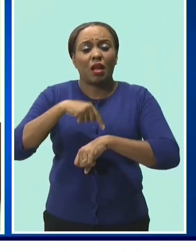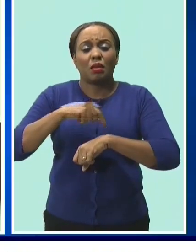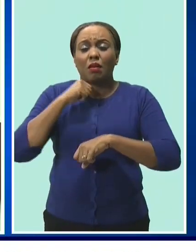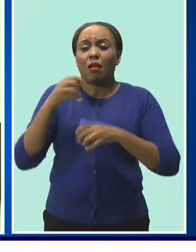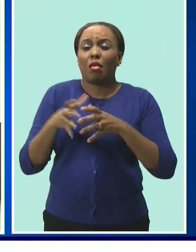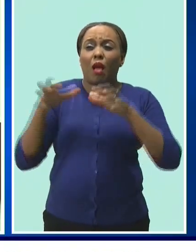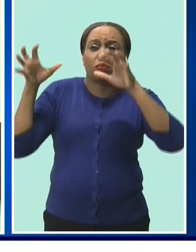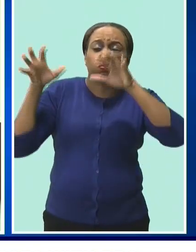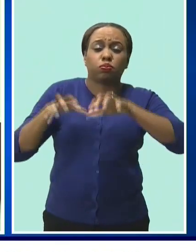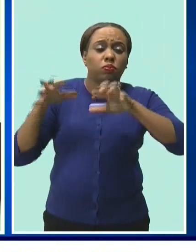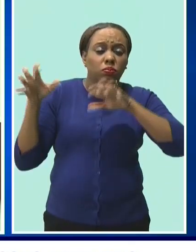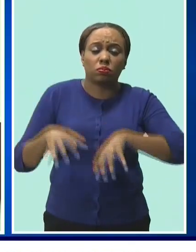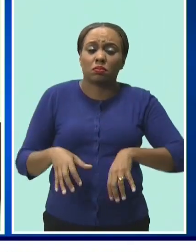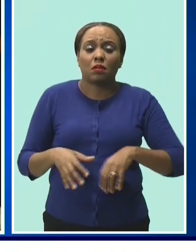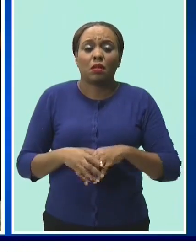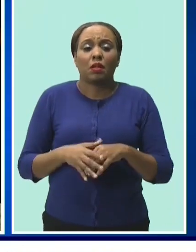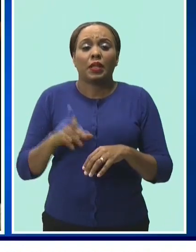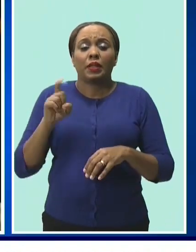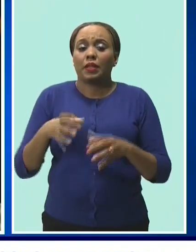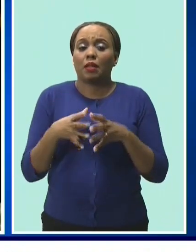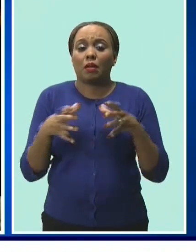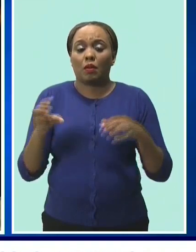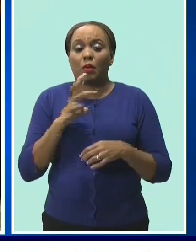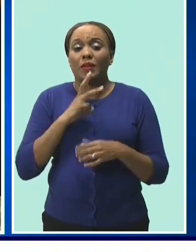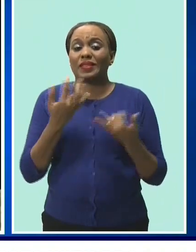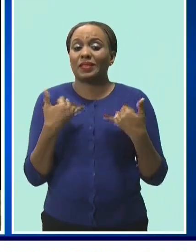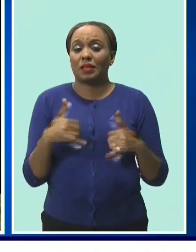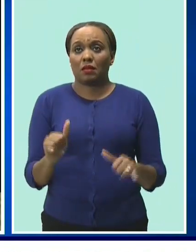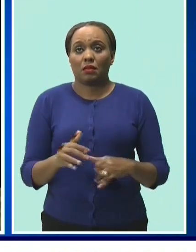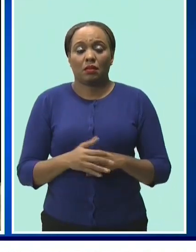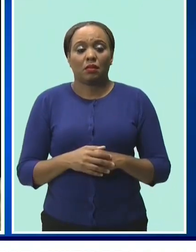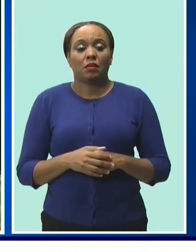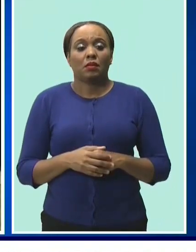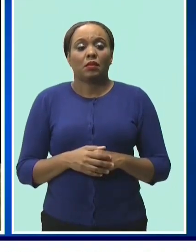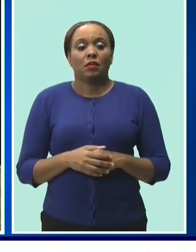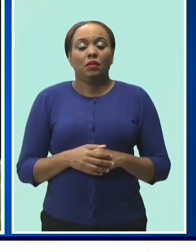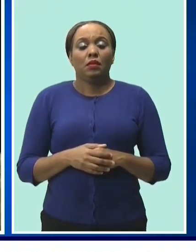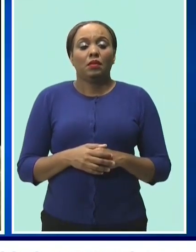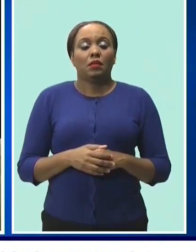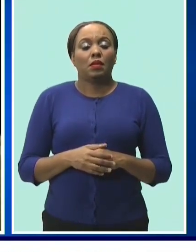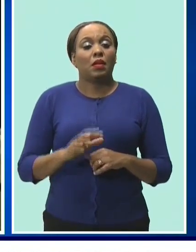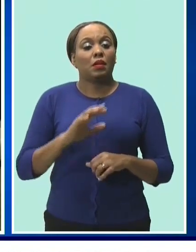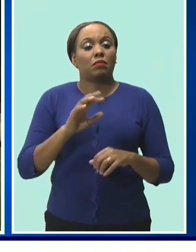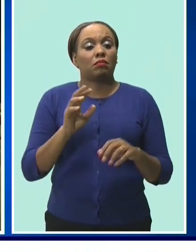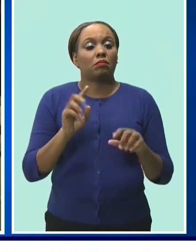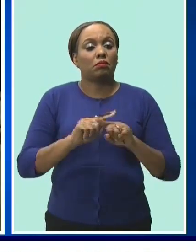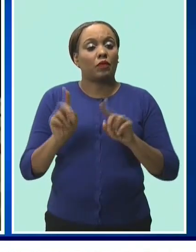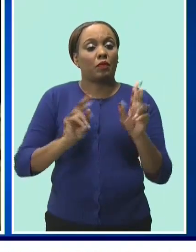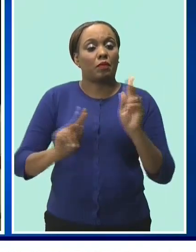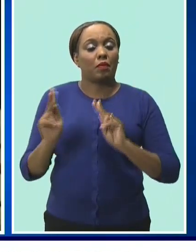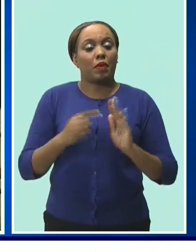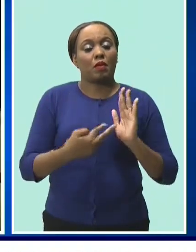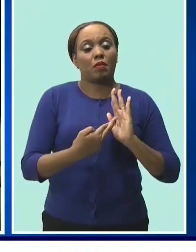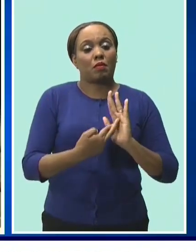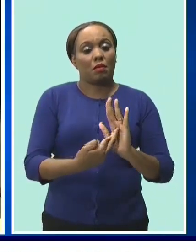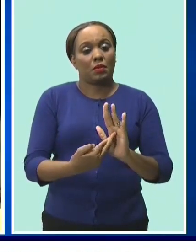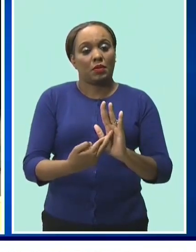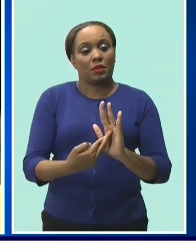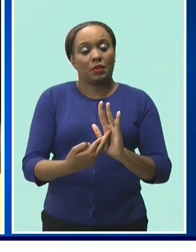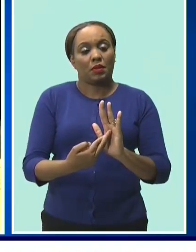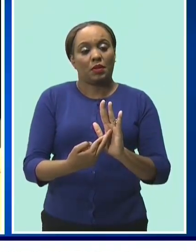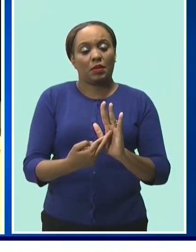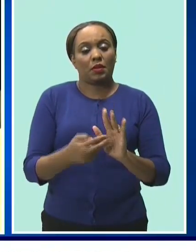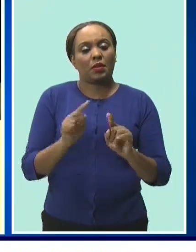scarce, and the demand for water is great. Representatives from the Water Ministry, the BWA and BBC are in discussions